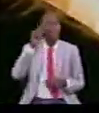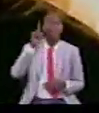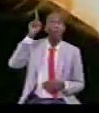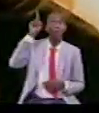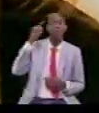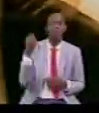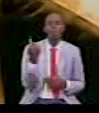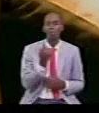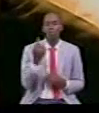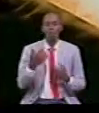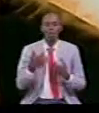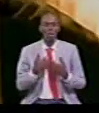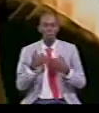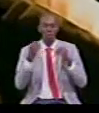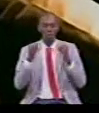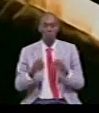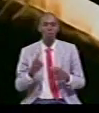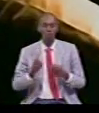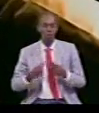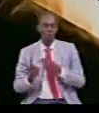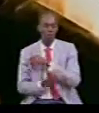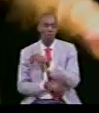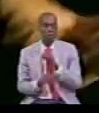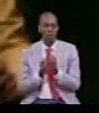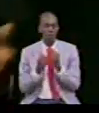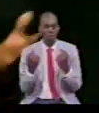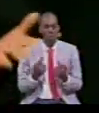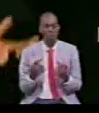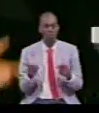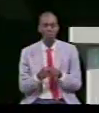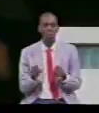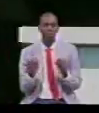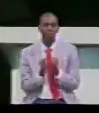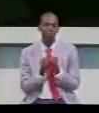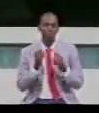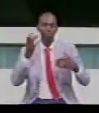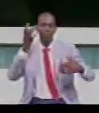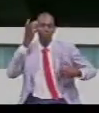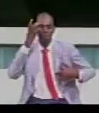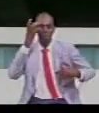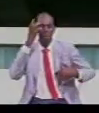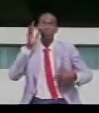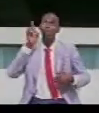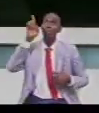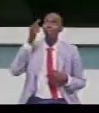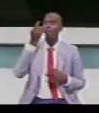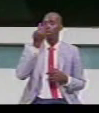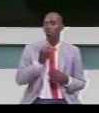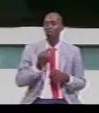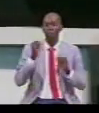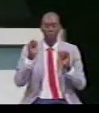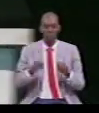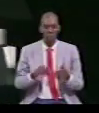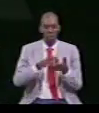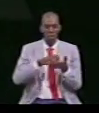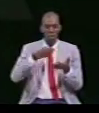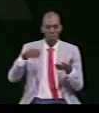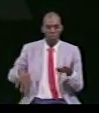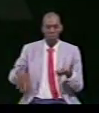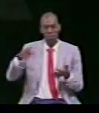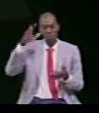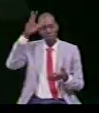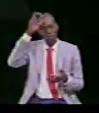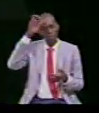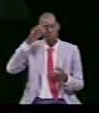sin. Therefore, he's the one that can deal with sickness. He's the one that can remove Satan's